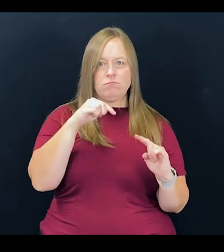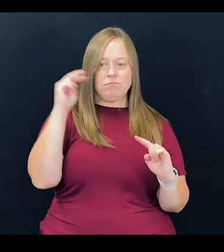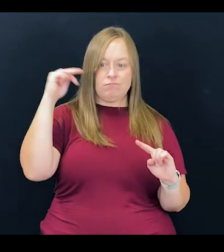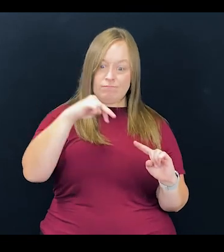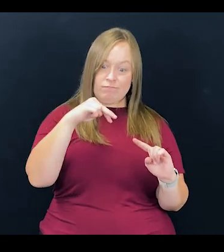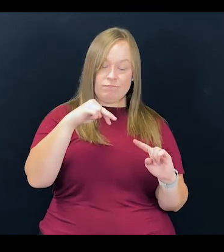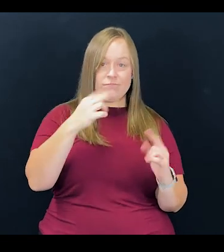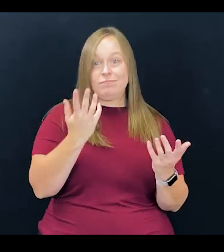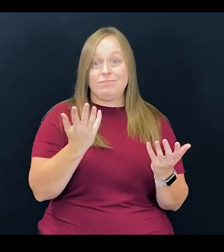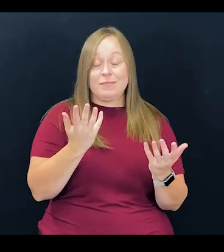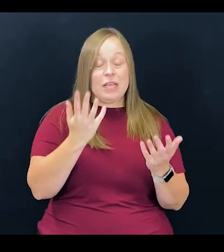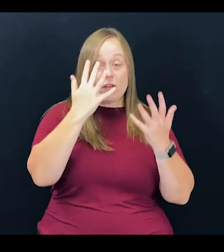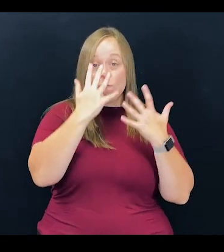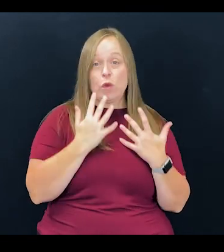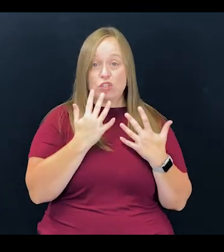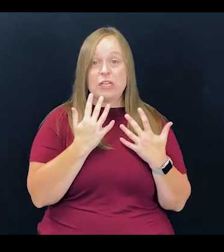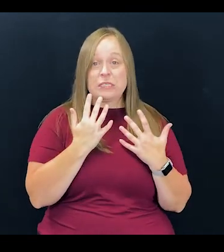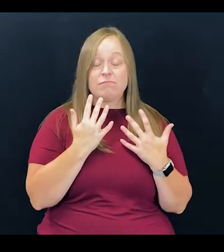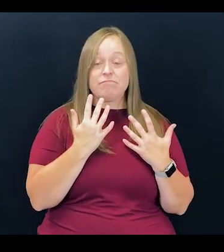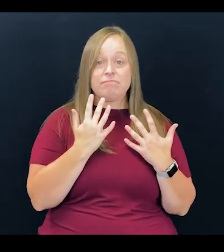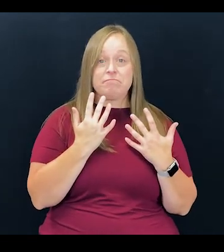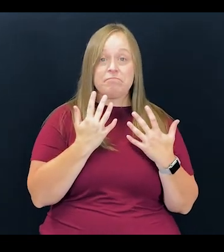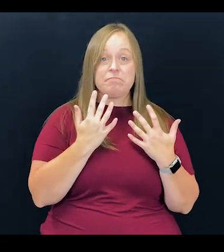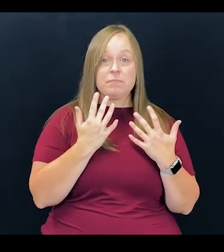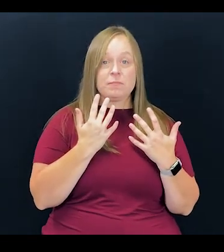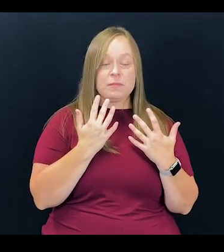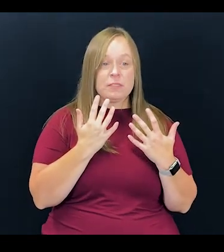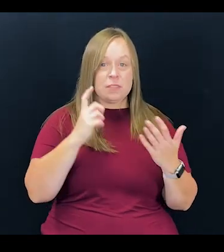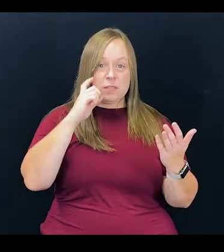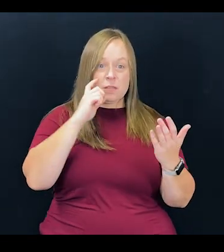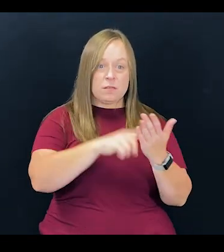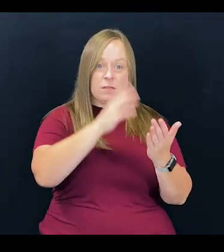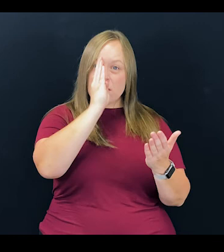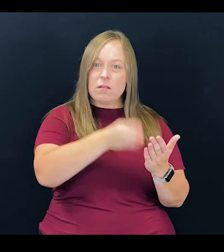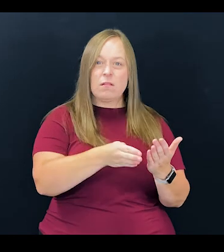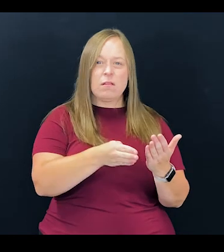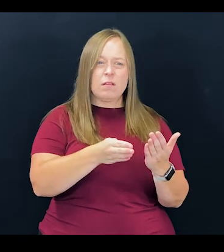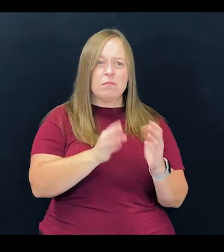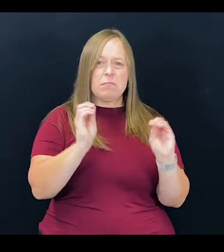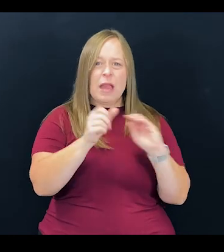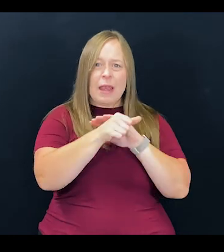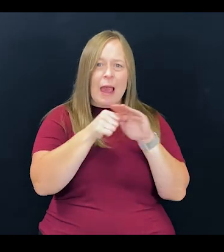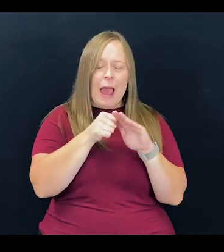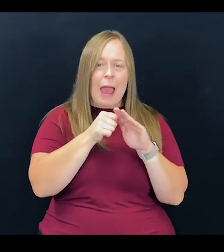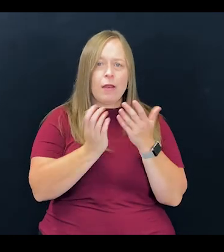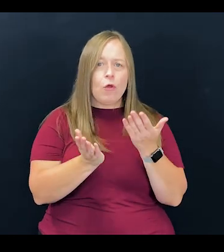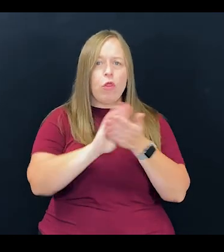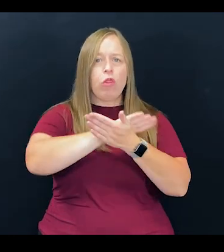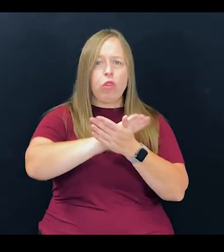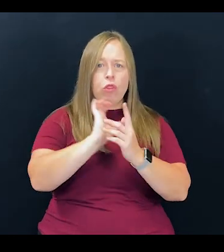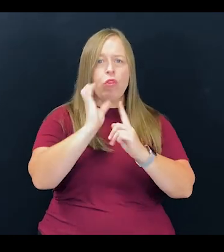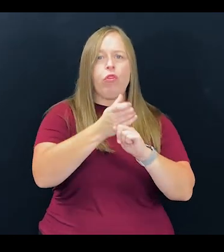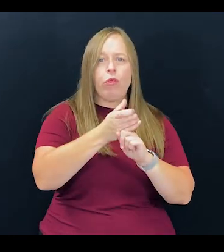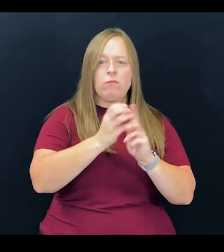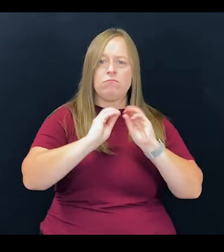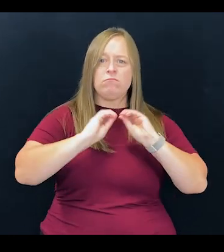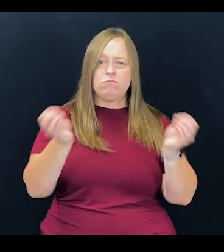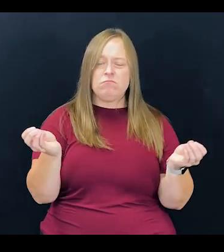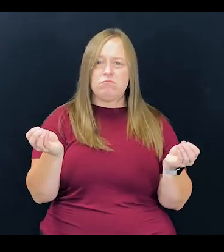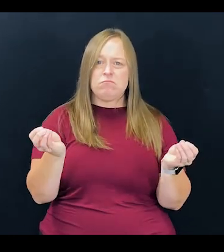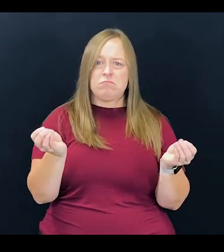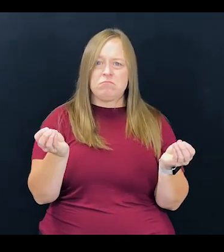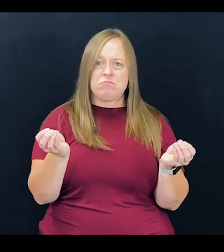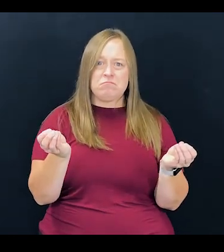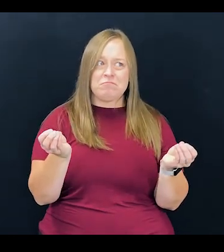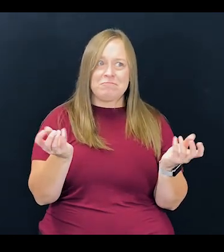different. And it is unfortunate that it is such a blatant, it's not even covert, it's